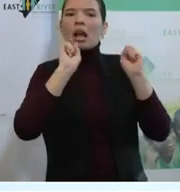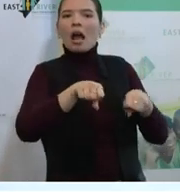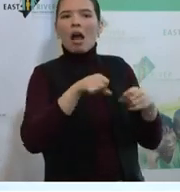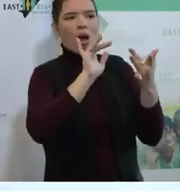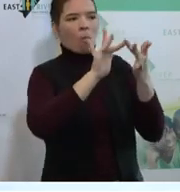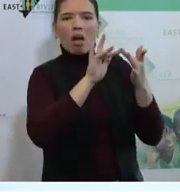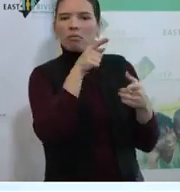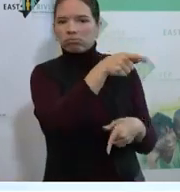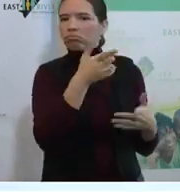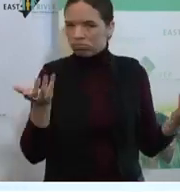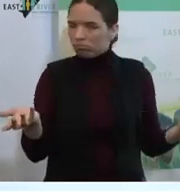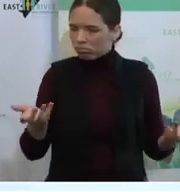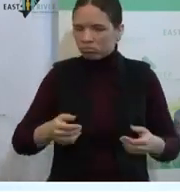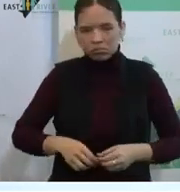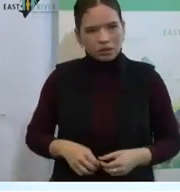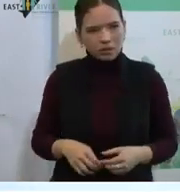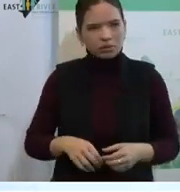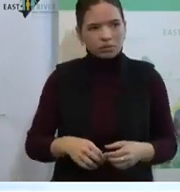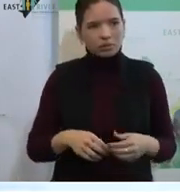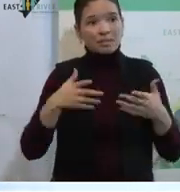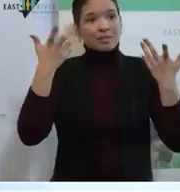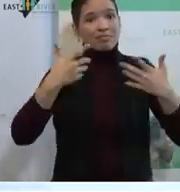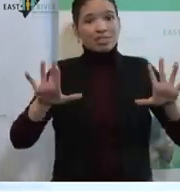Thank you. Thank you.